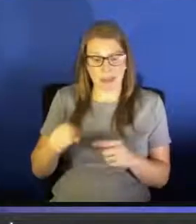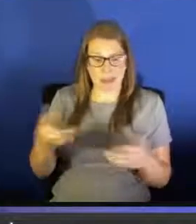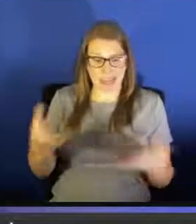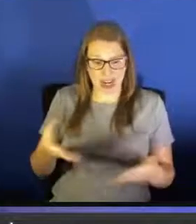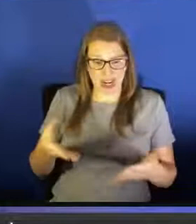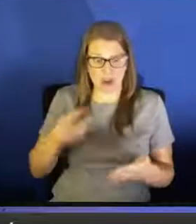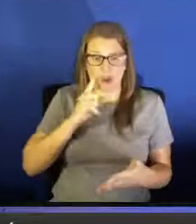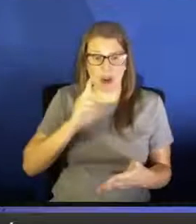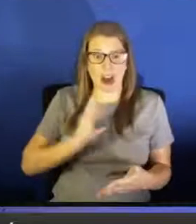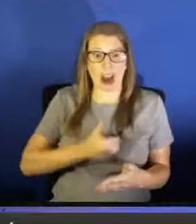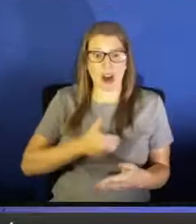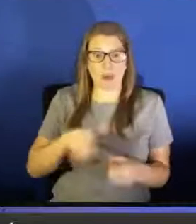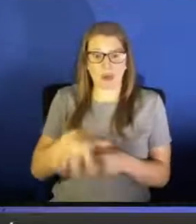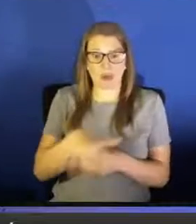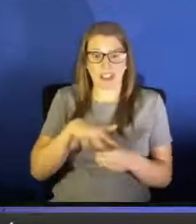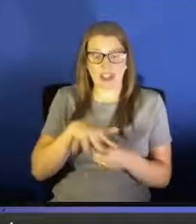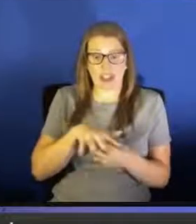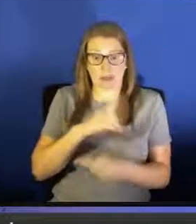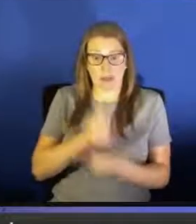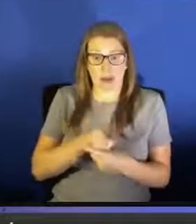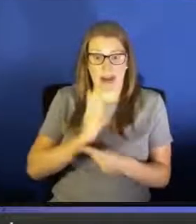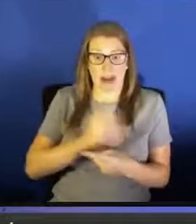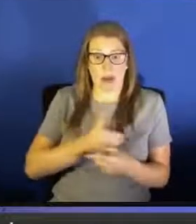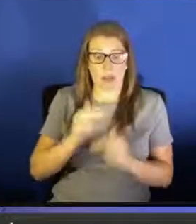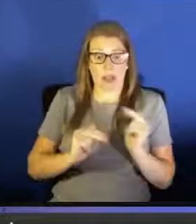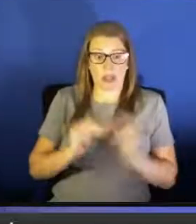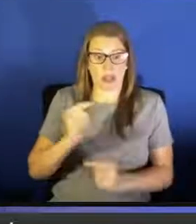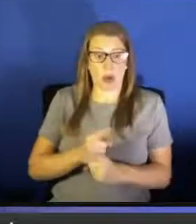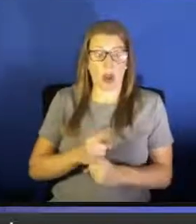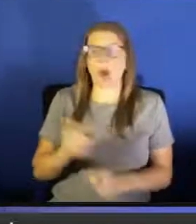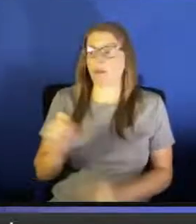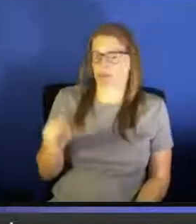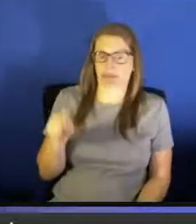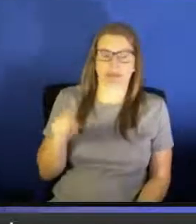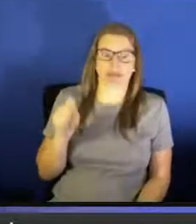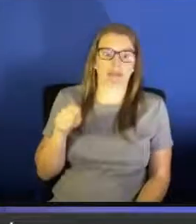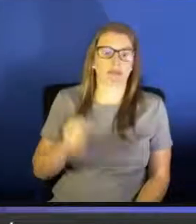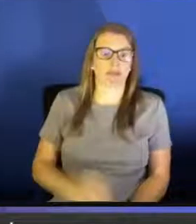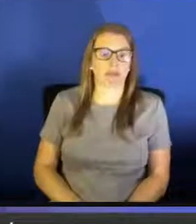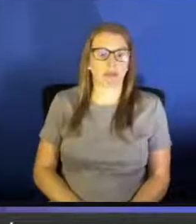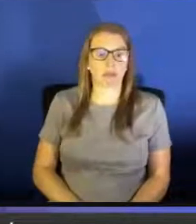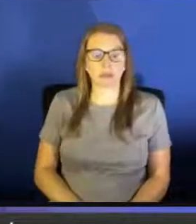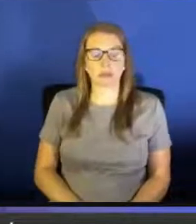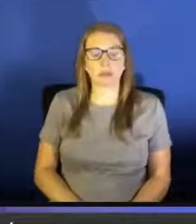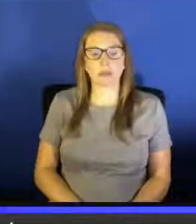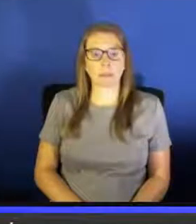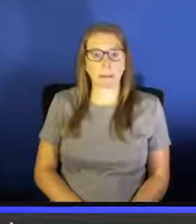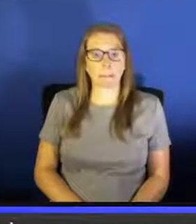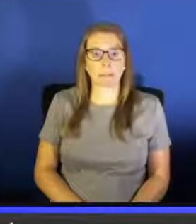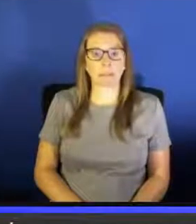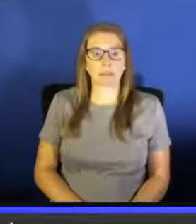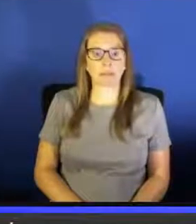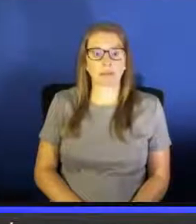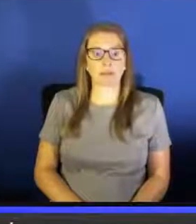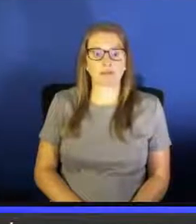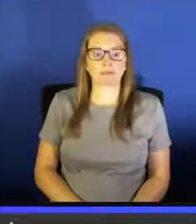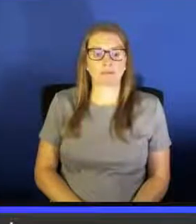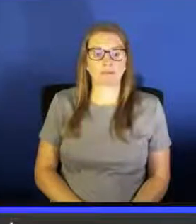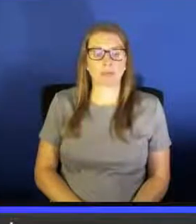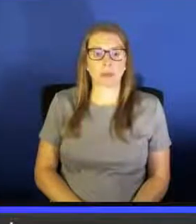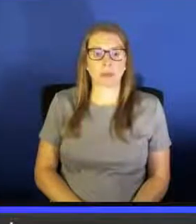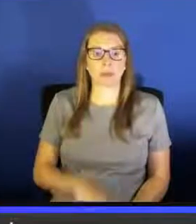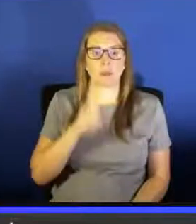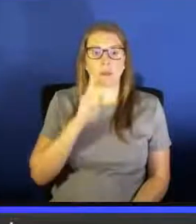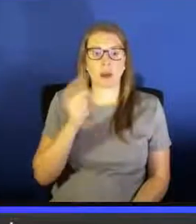at our facility, right? Oh, absolutely. I mean, I think for any